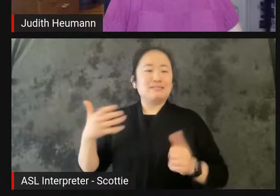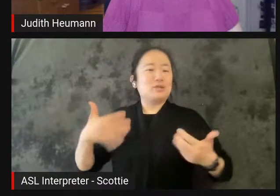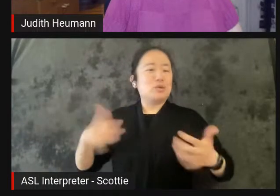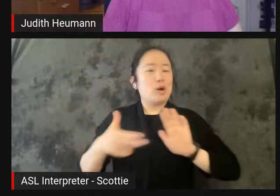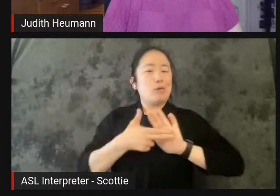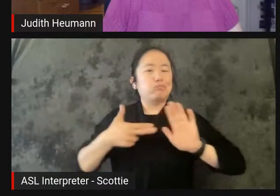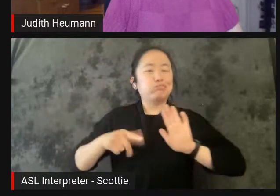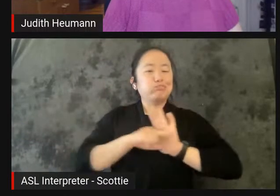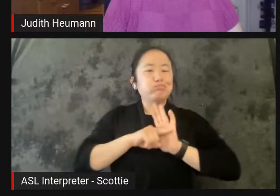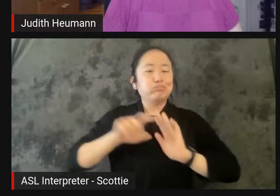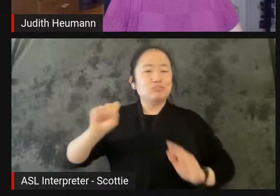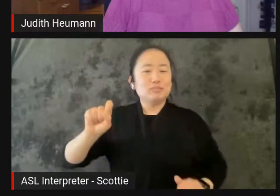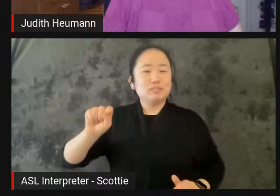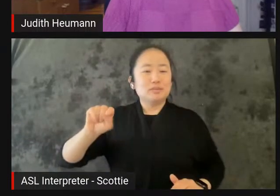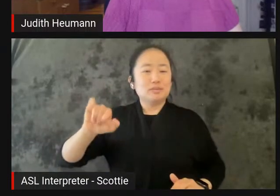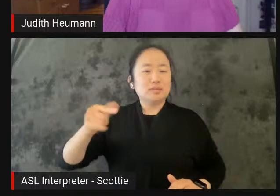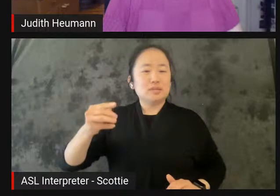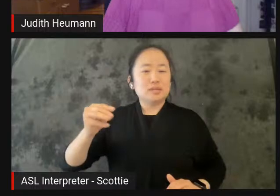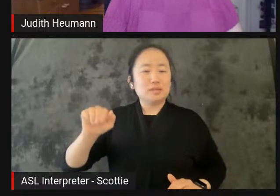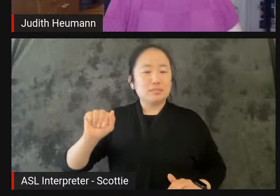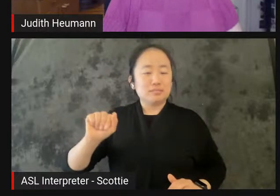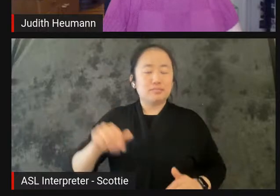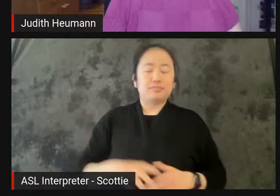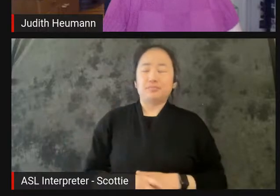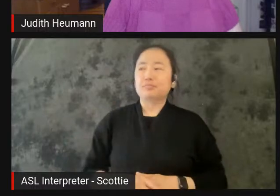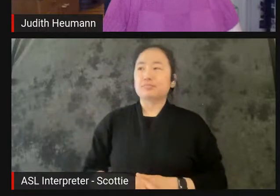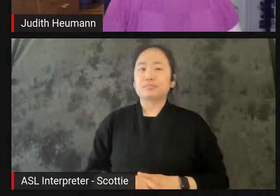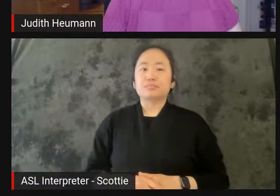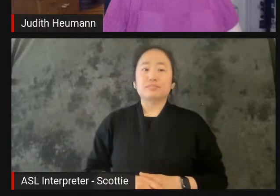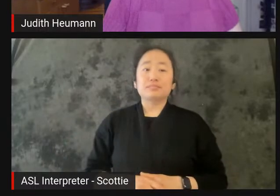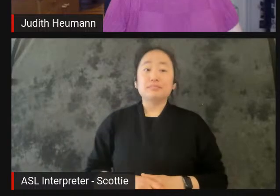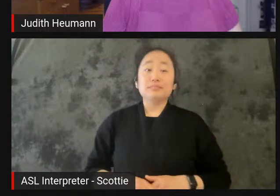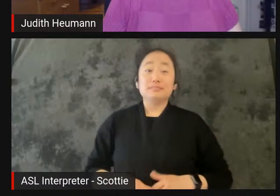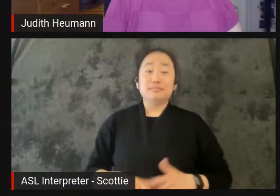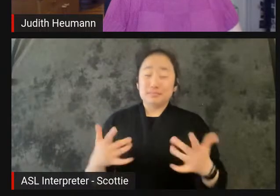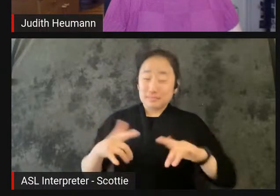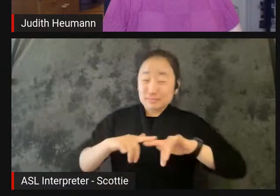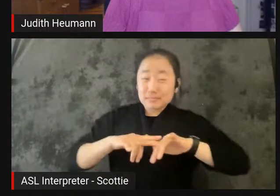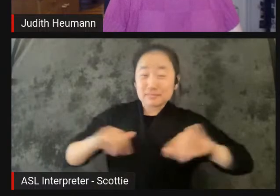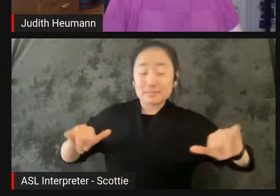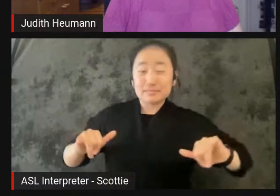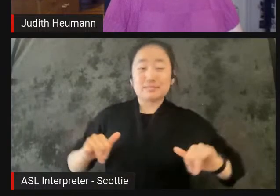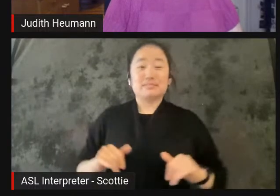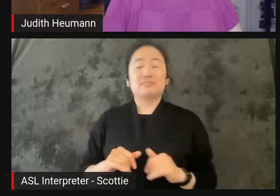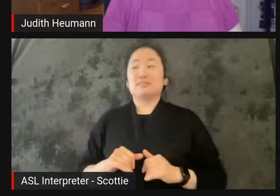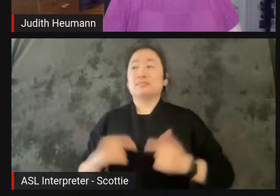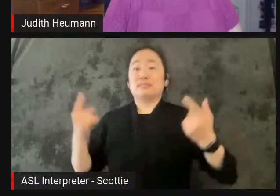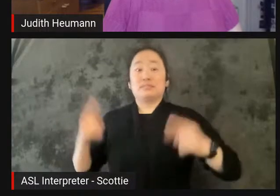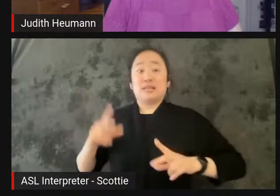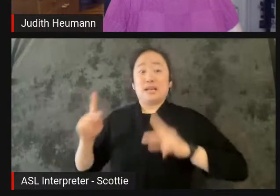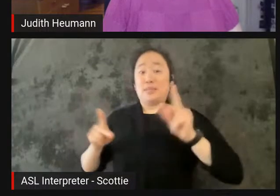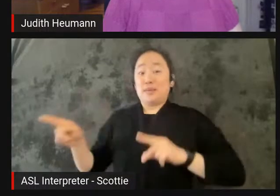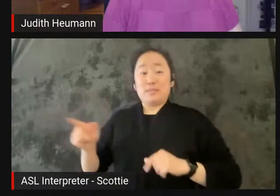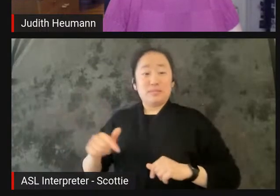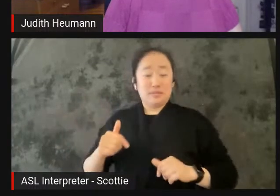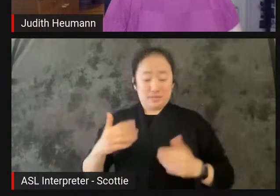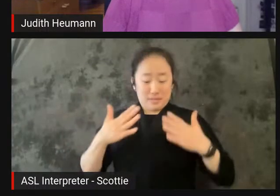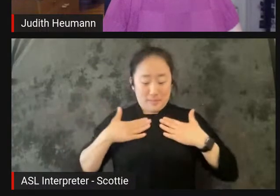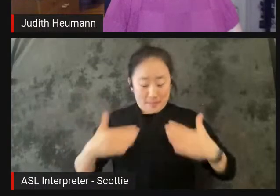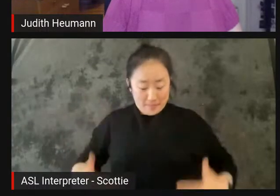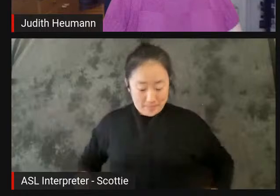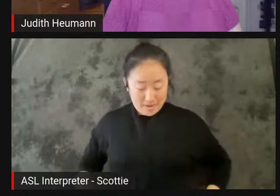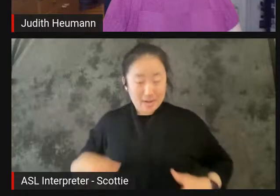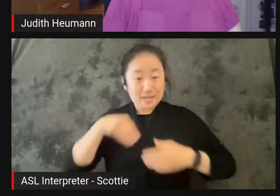when people are not feeling comfortable in their own bodies to be able to discuss who